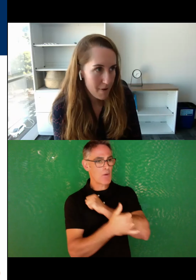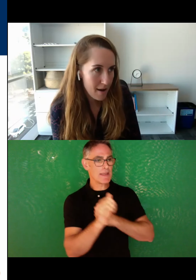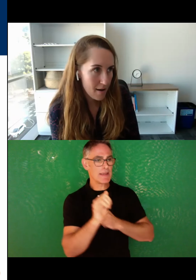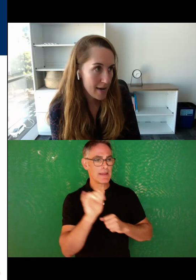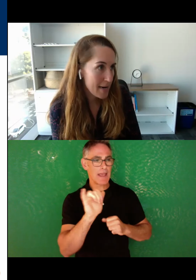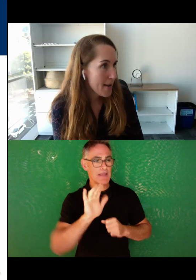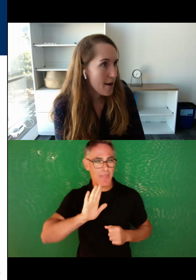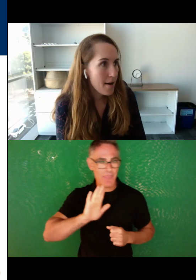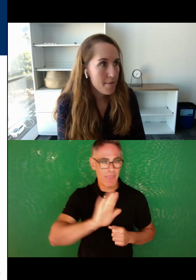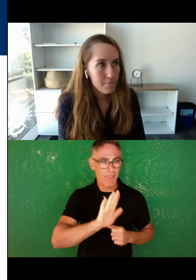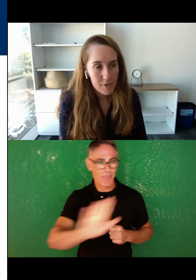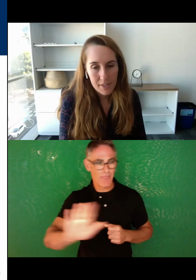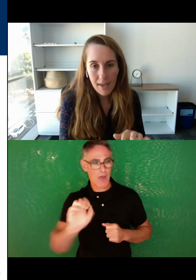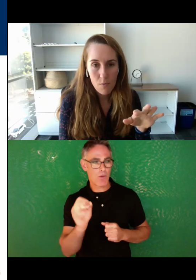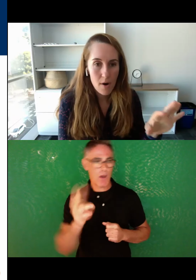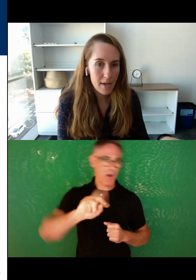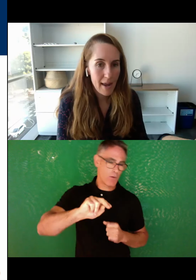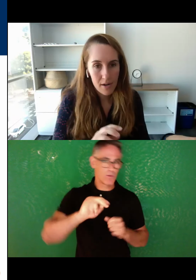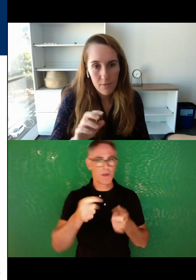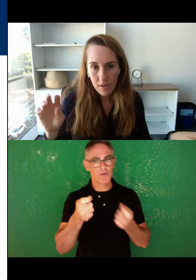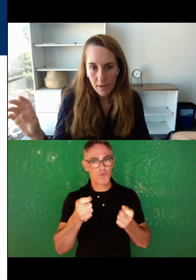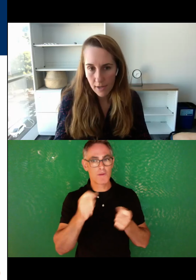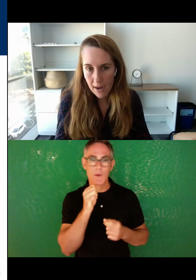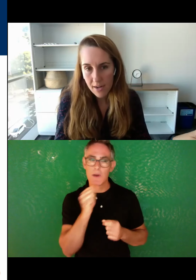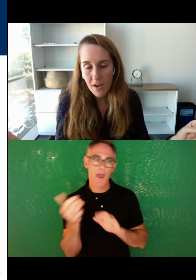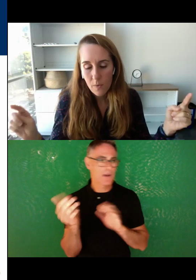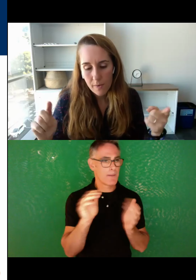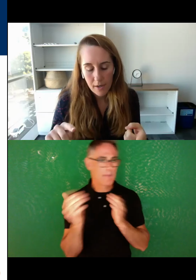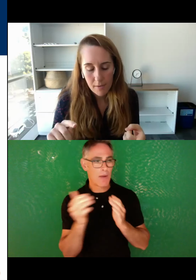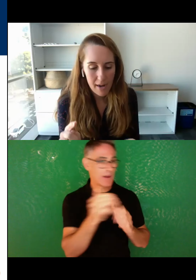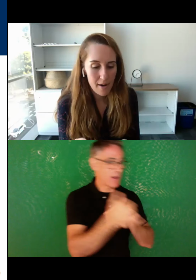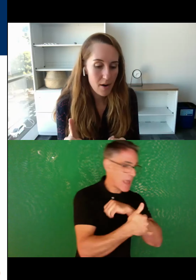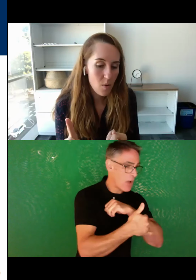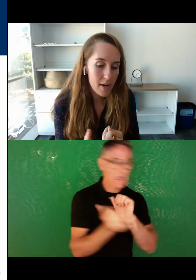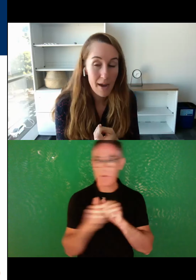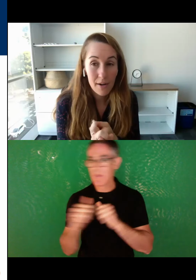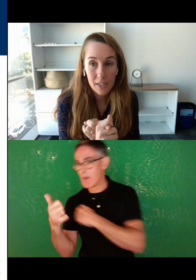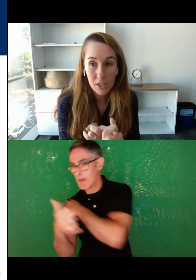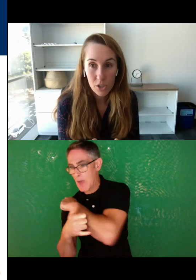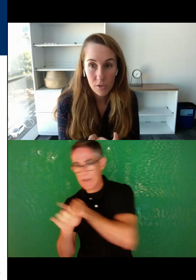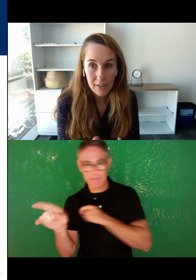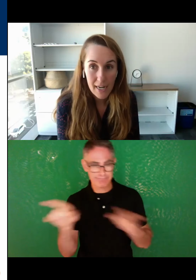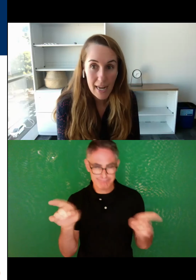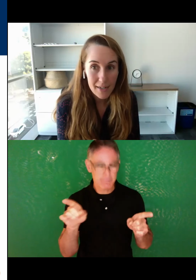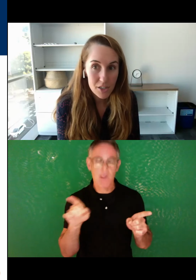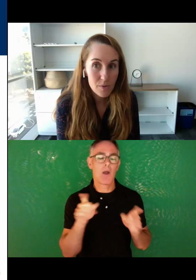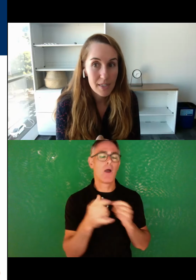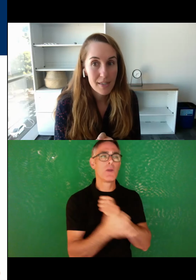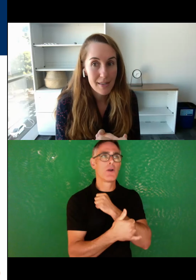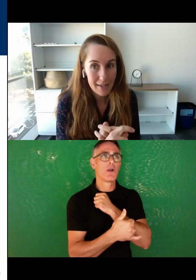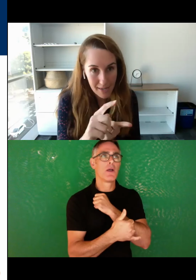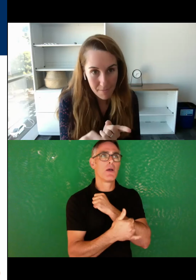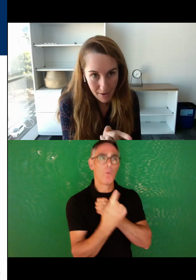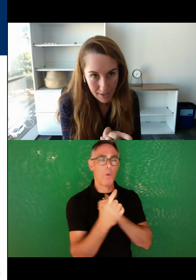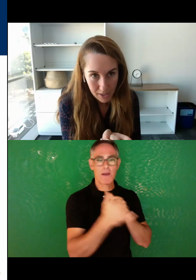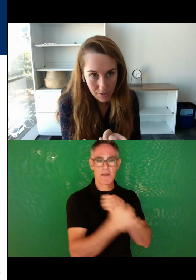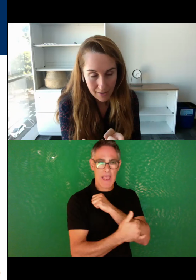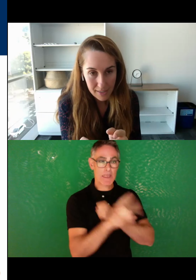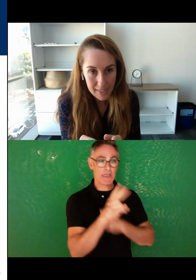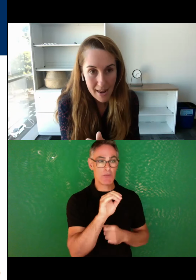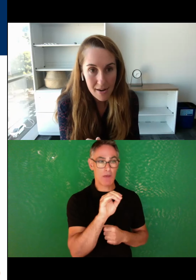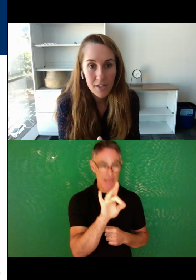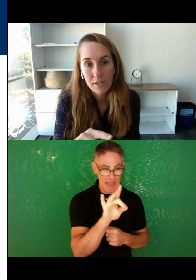not comparing, say, one county with another county. We were comparing one county in 2008 to that same county